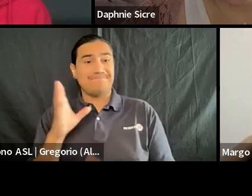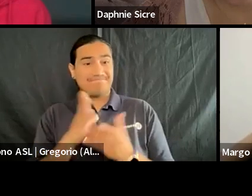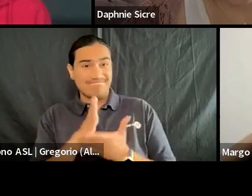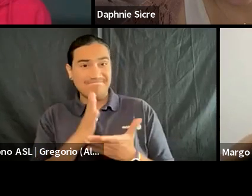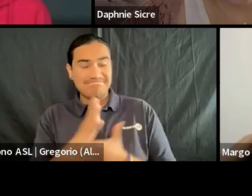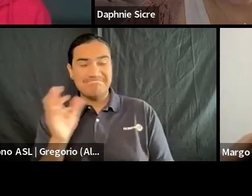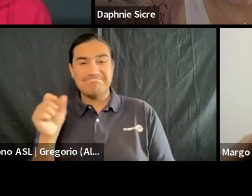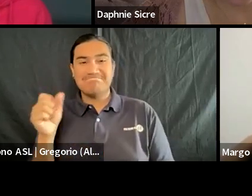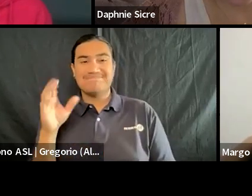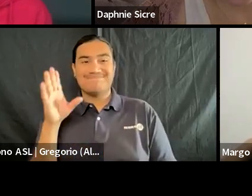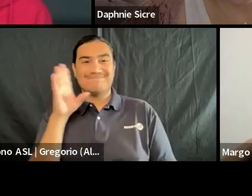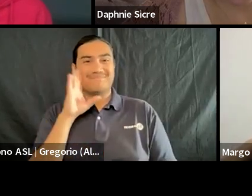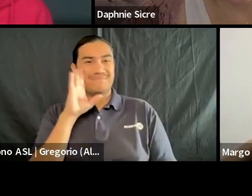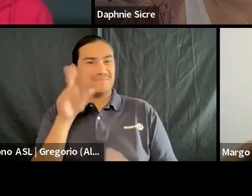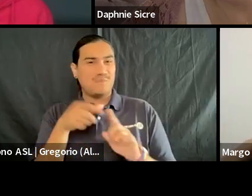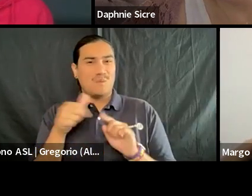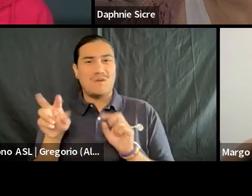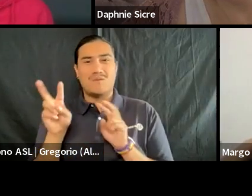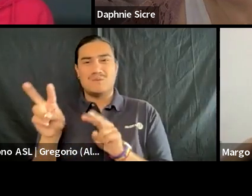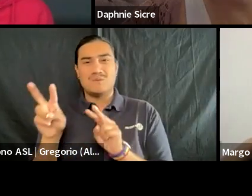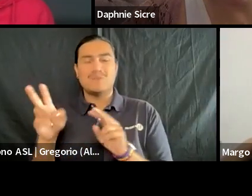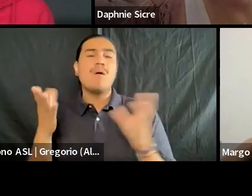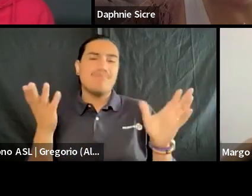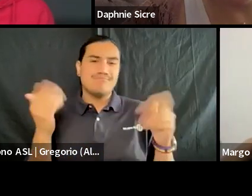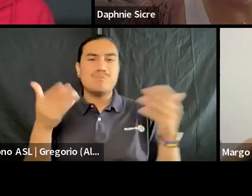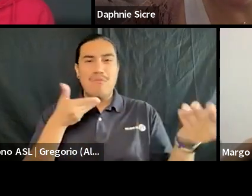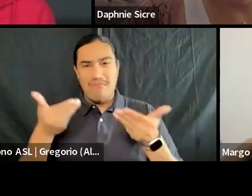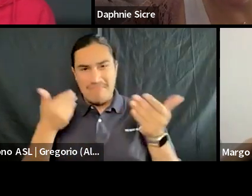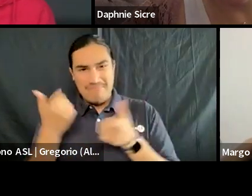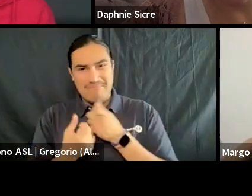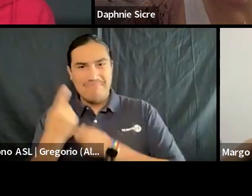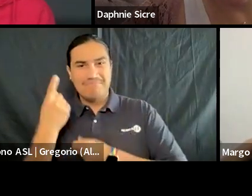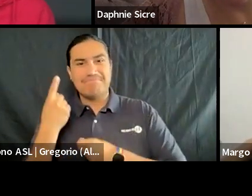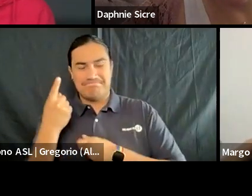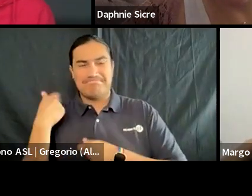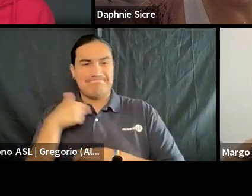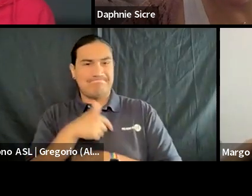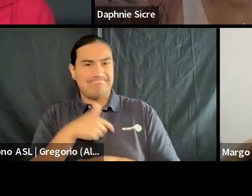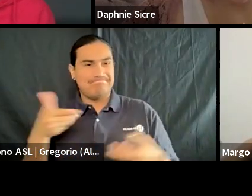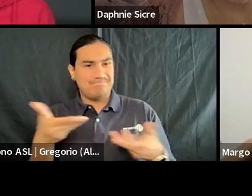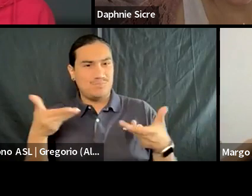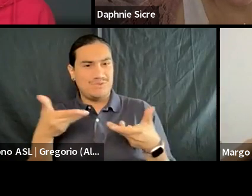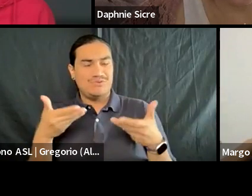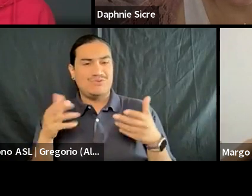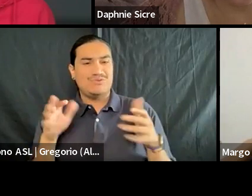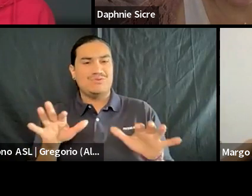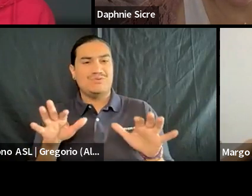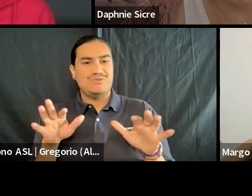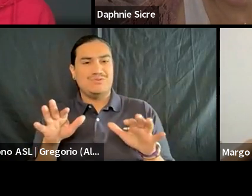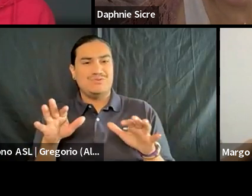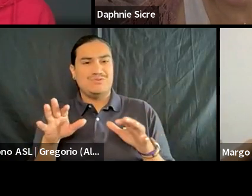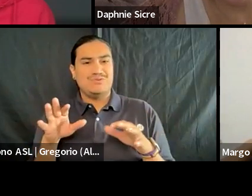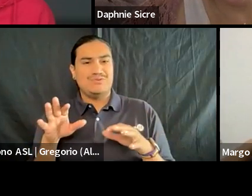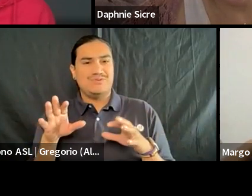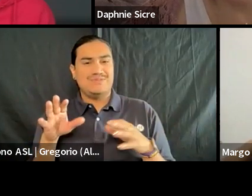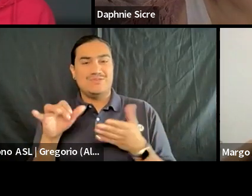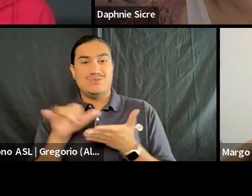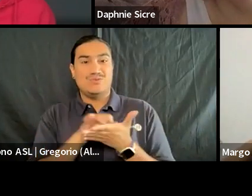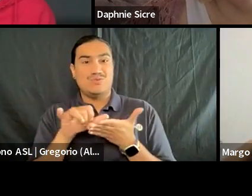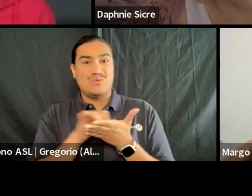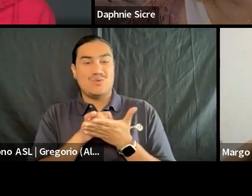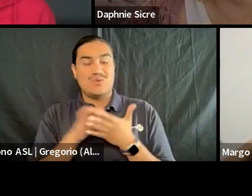I know when I was watching, welcome everyone. We're here in dusty New York. We